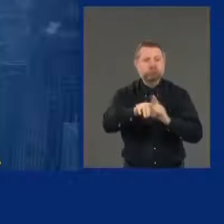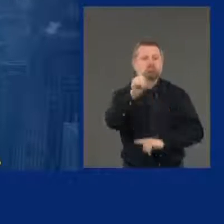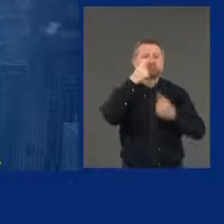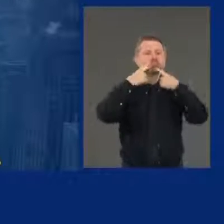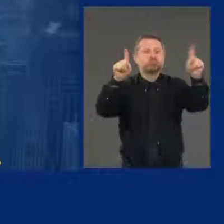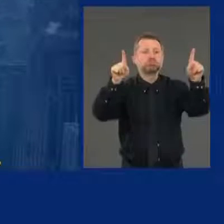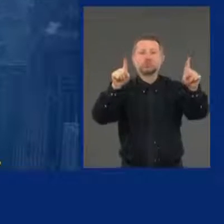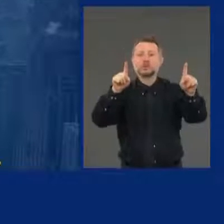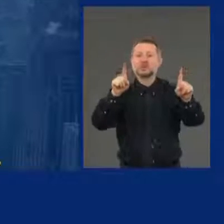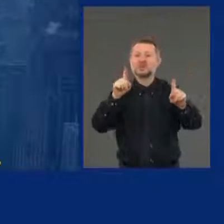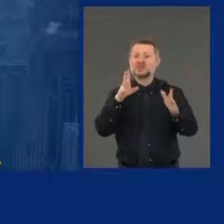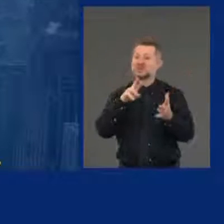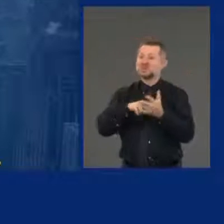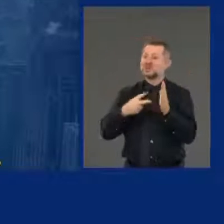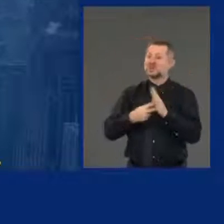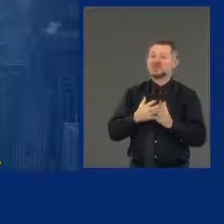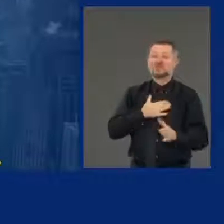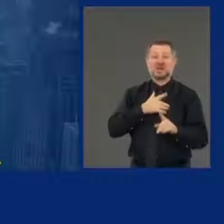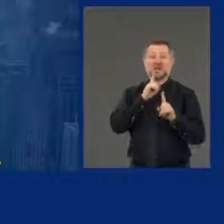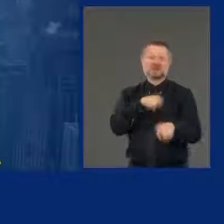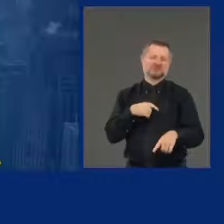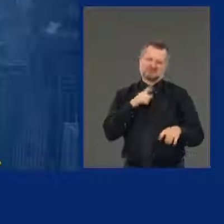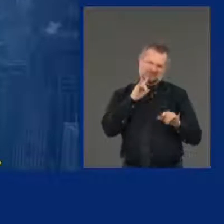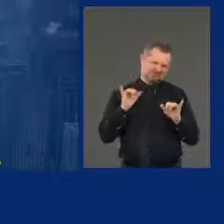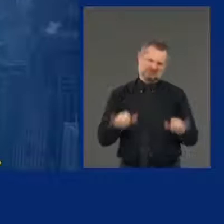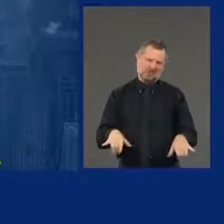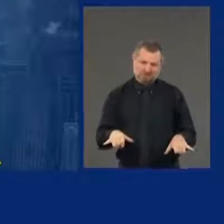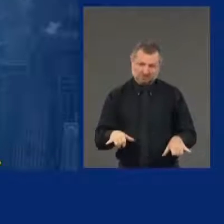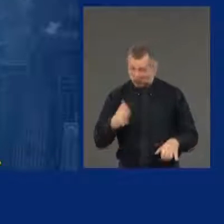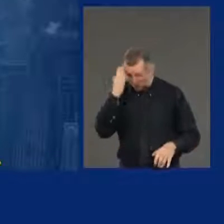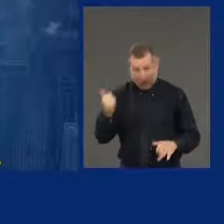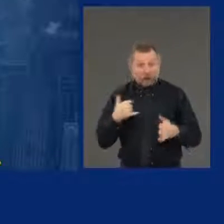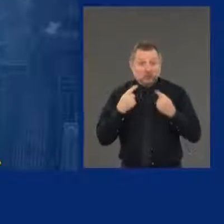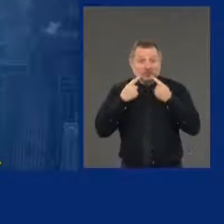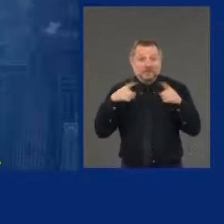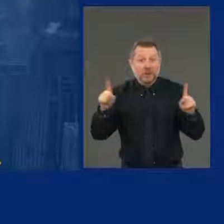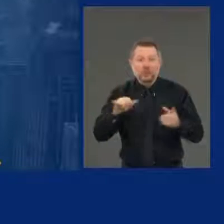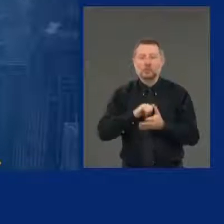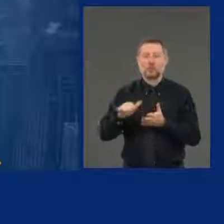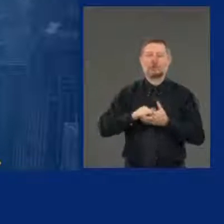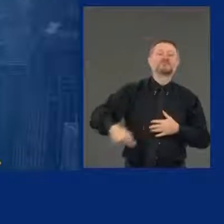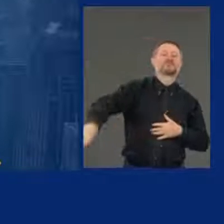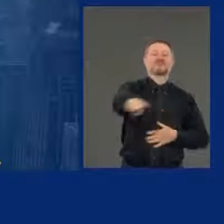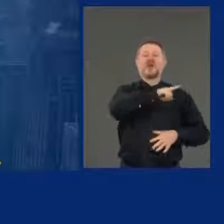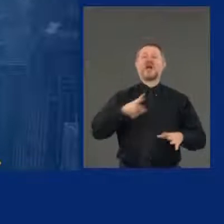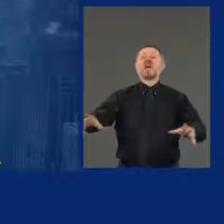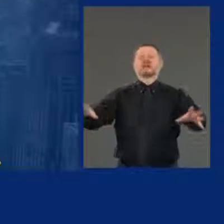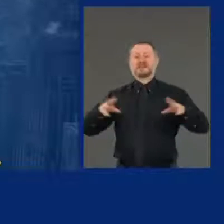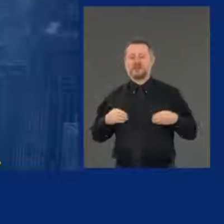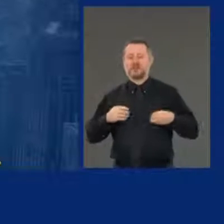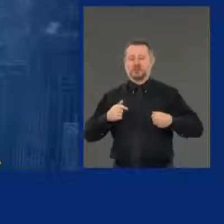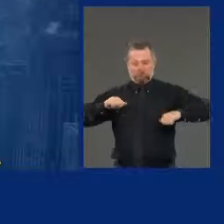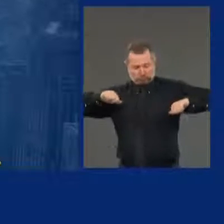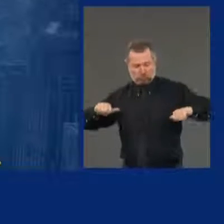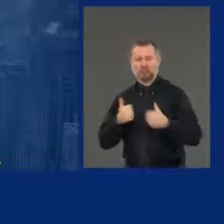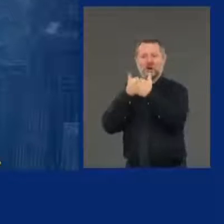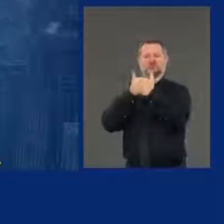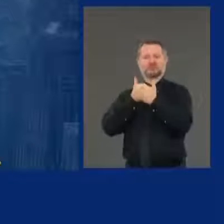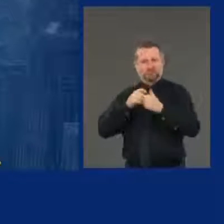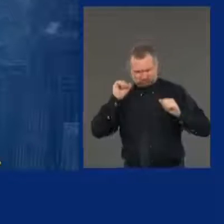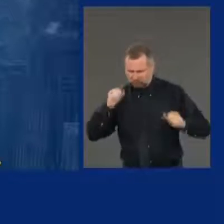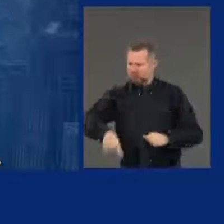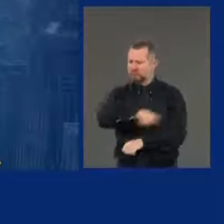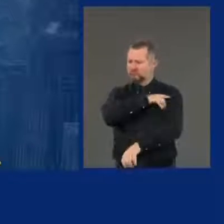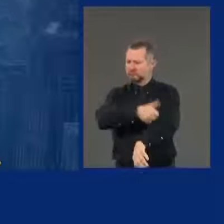be the same, because New Yorkers rose to the occasion in a way nobody could have anticipated,